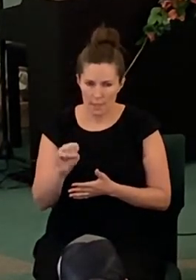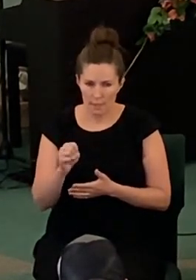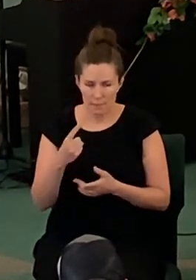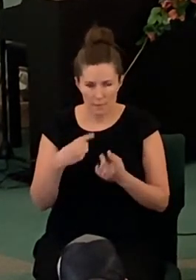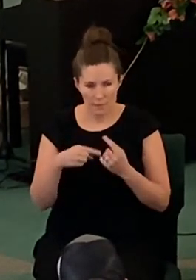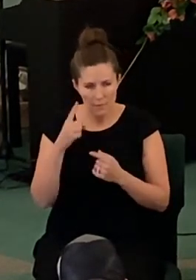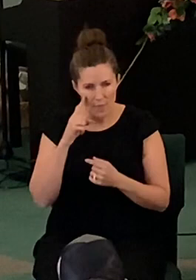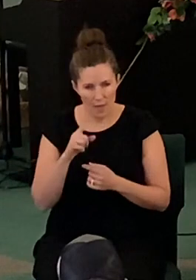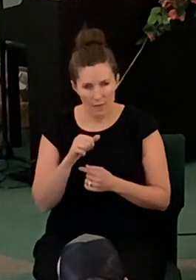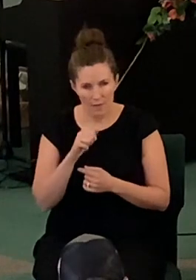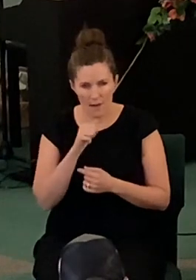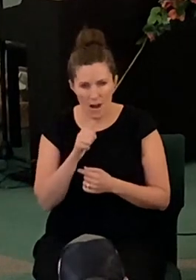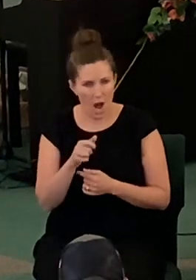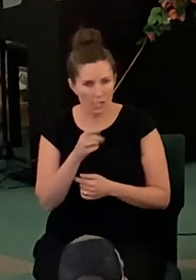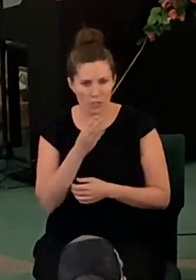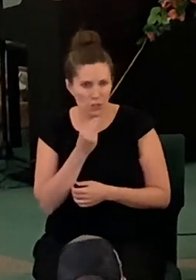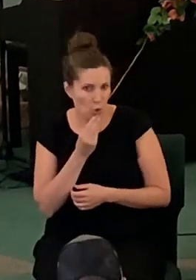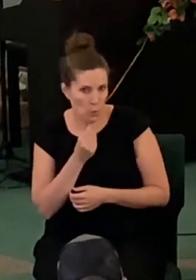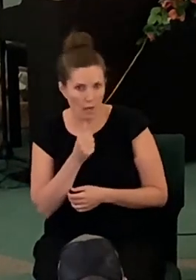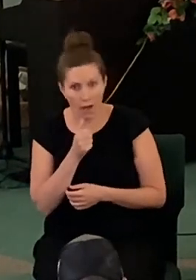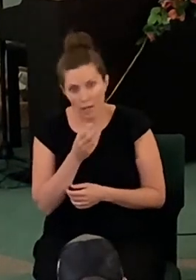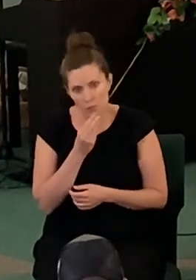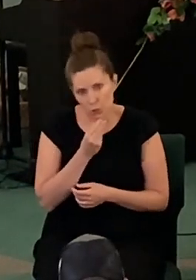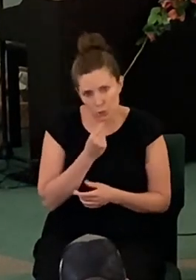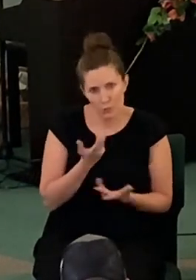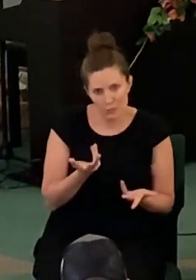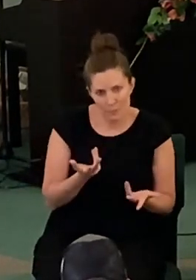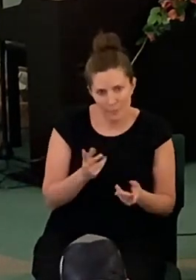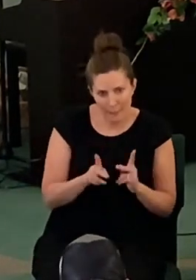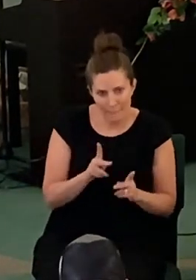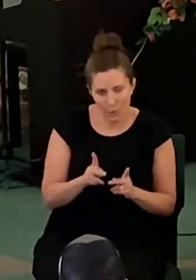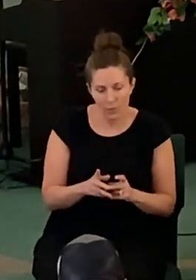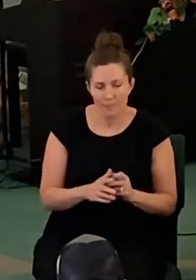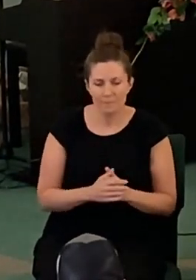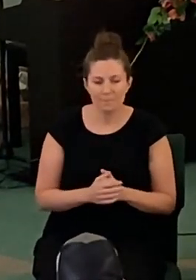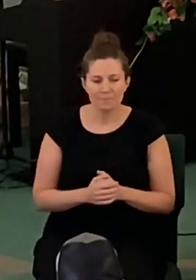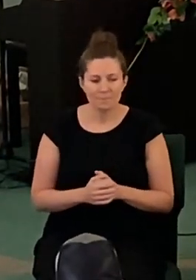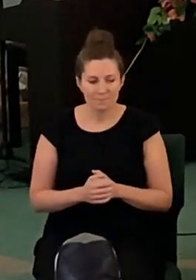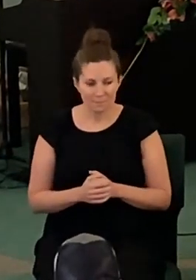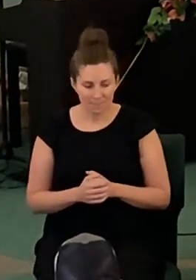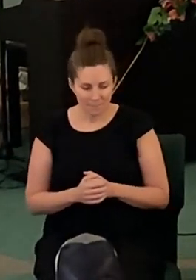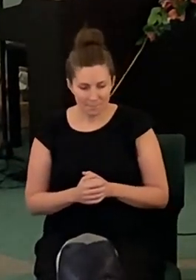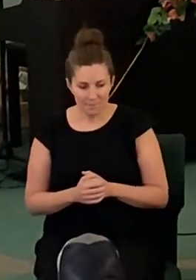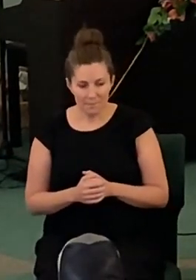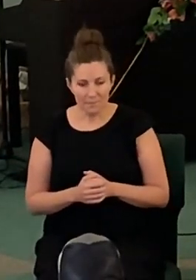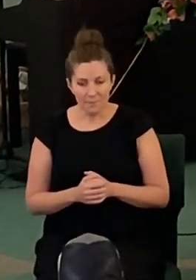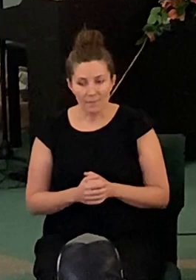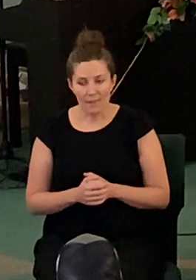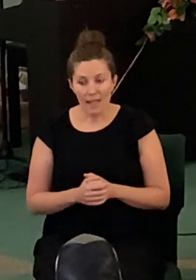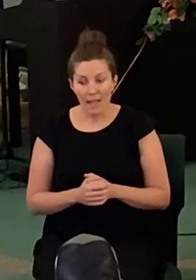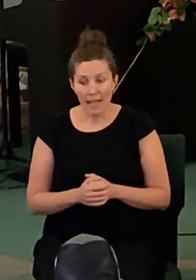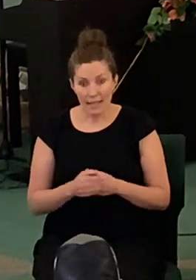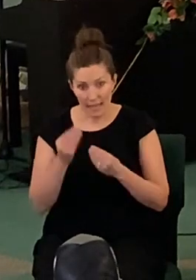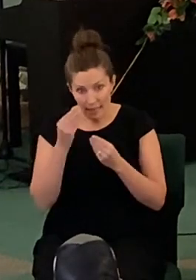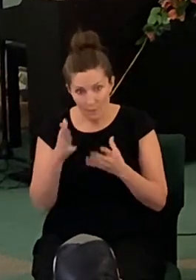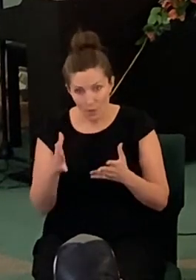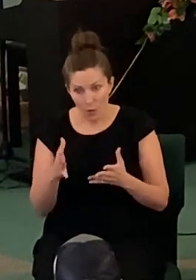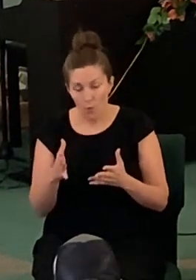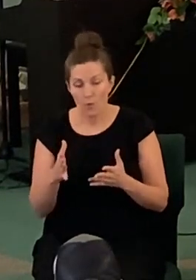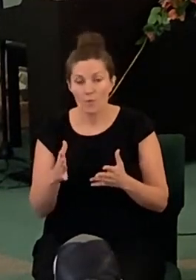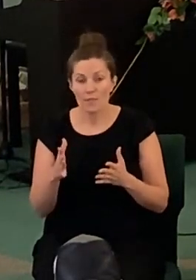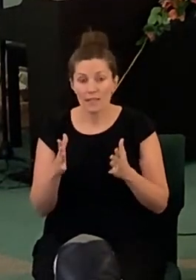gold gods that they maybe had around. Instead, it was the ransom price paid by